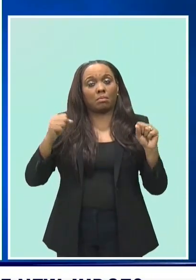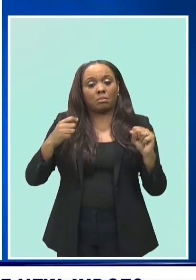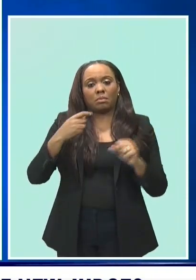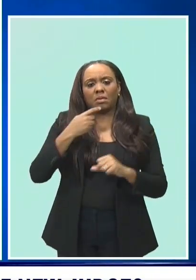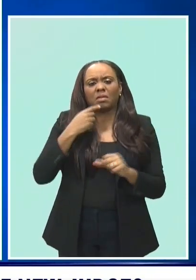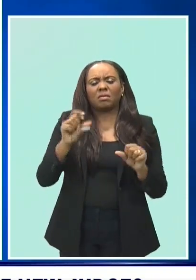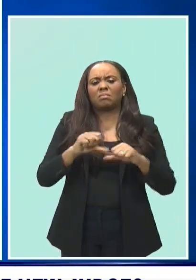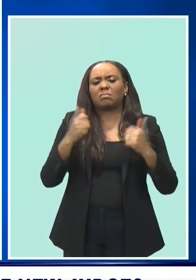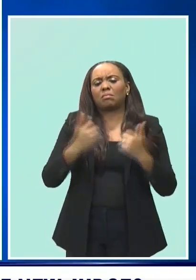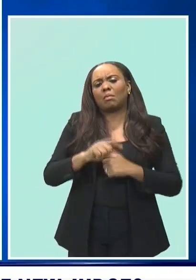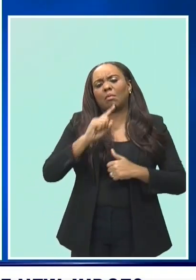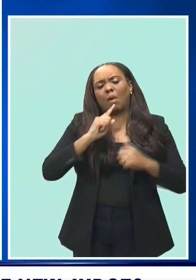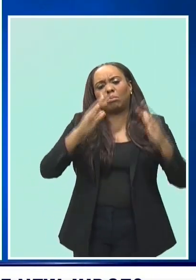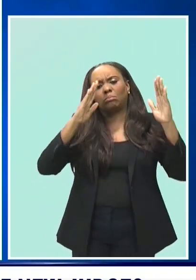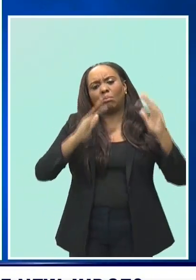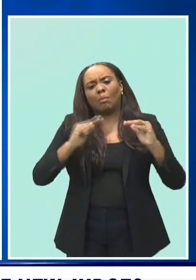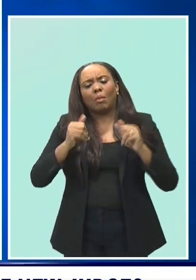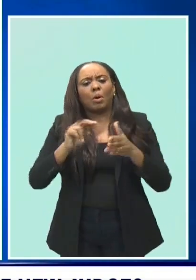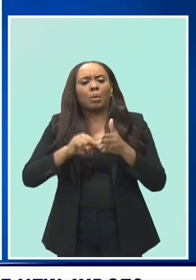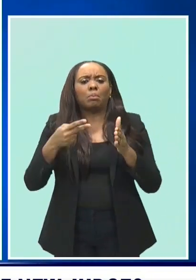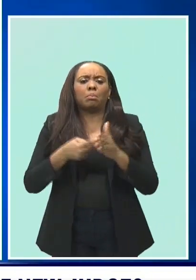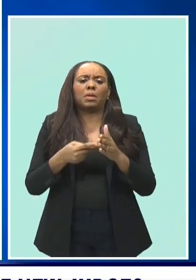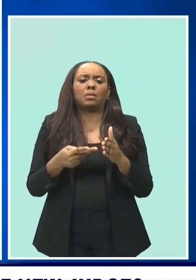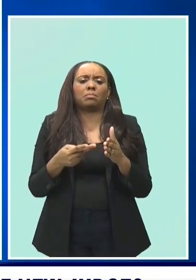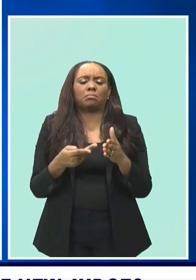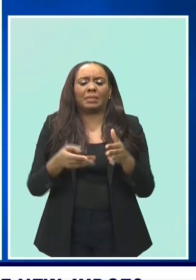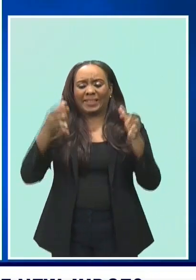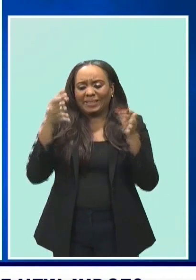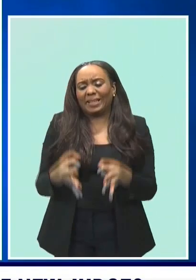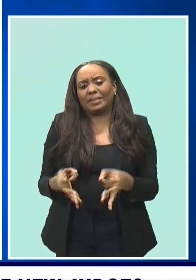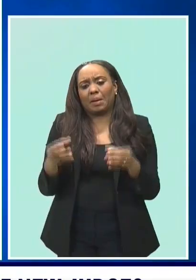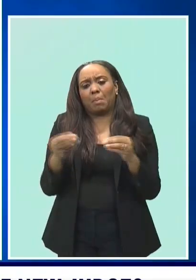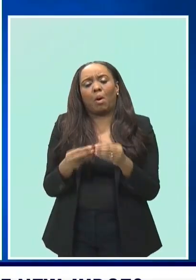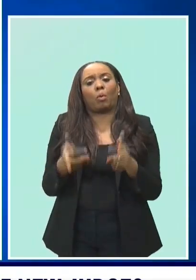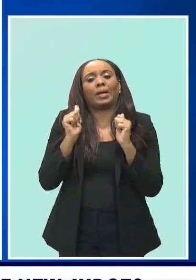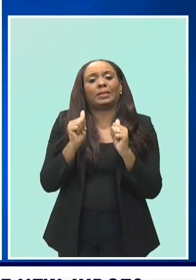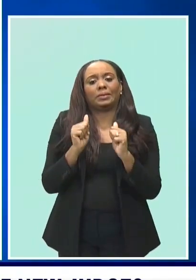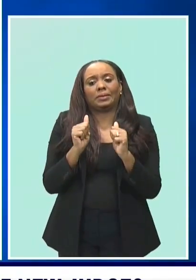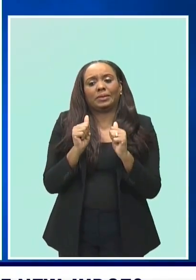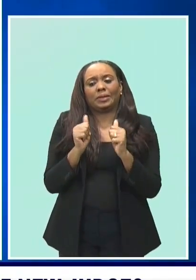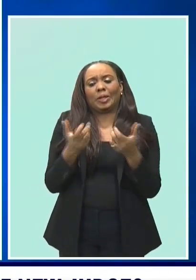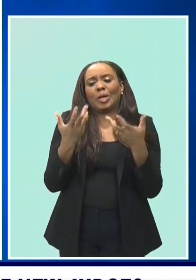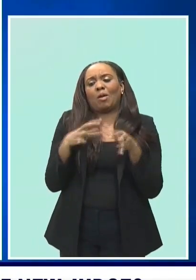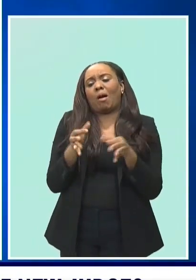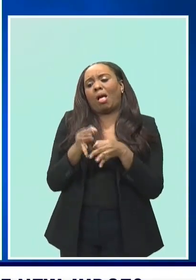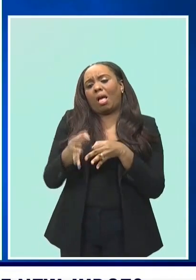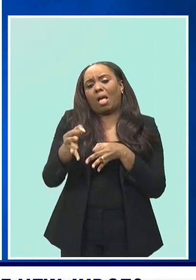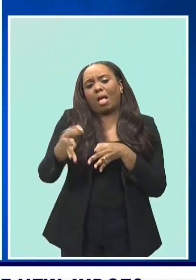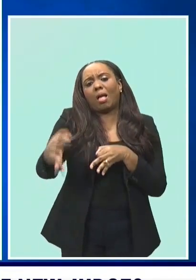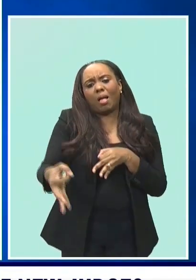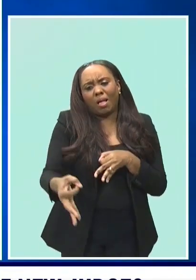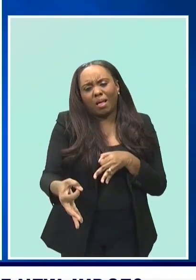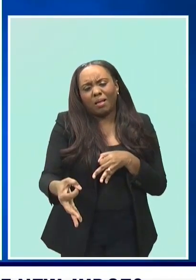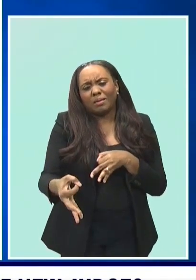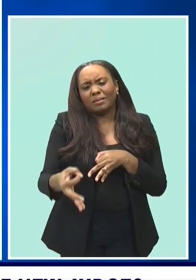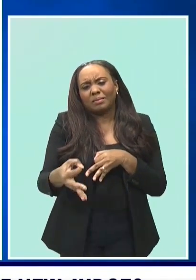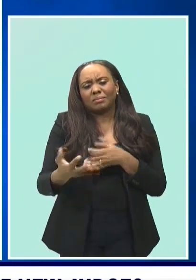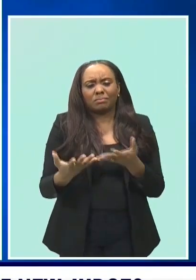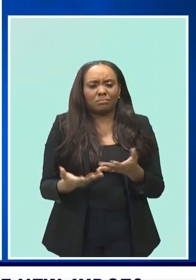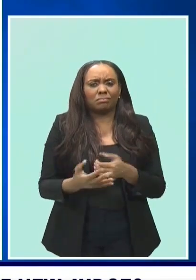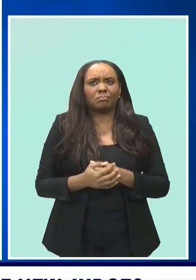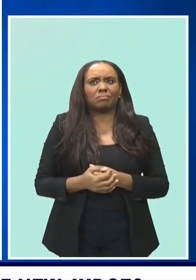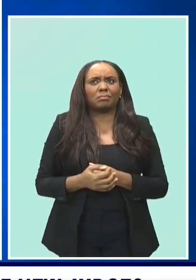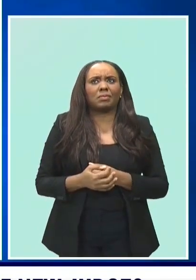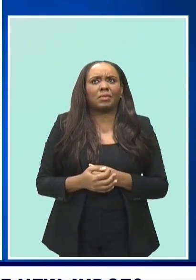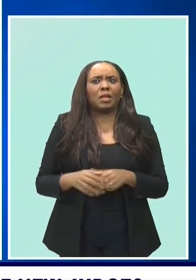the association hopes it will mean quicker court decisions and help to clear the backlog of cases. She's also encouraged by Attorney General